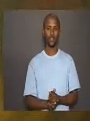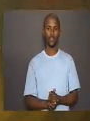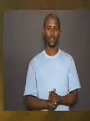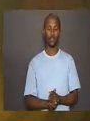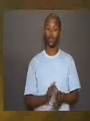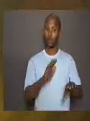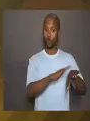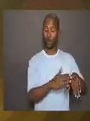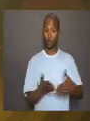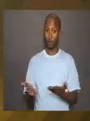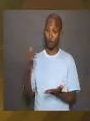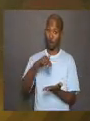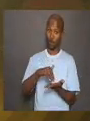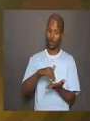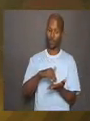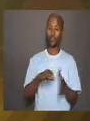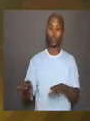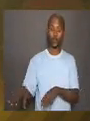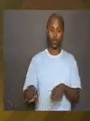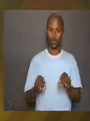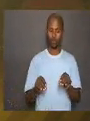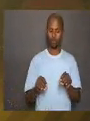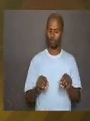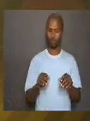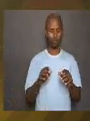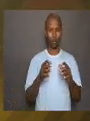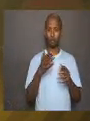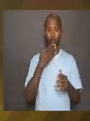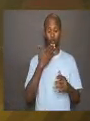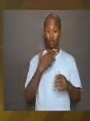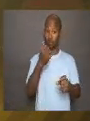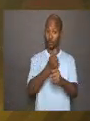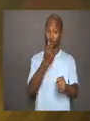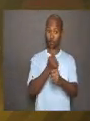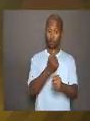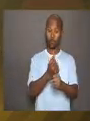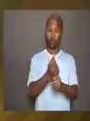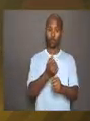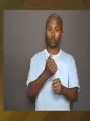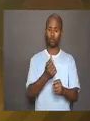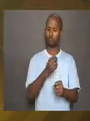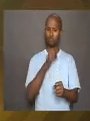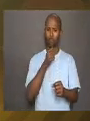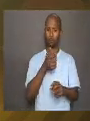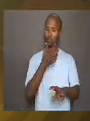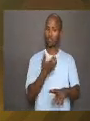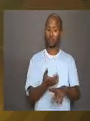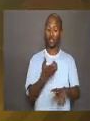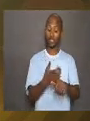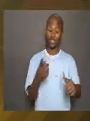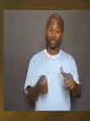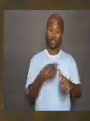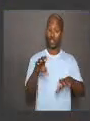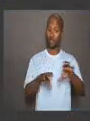Welcome back, students. I am confident that you had no trouble with our first